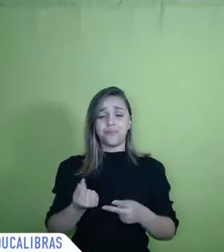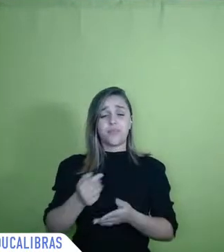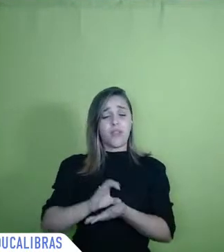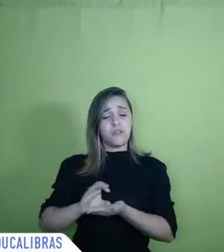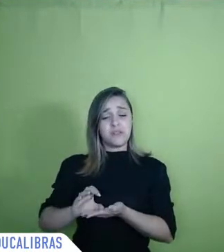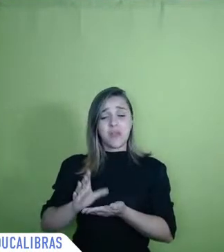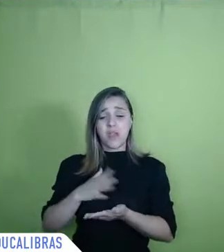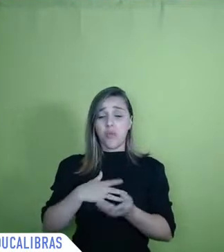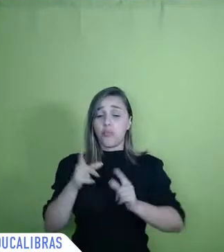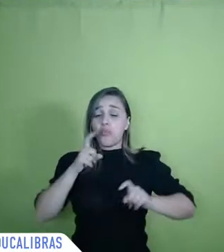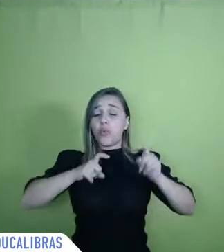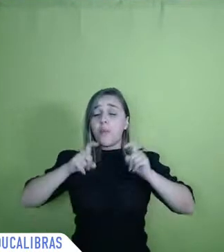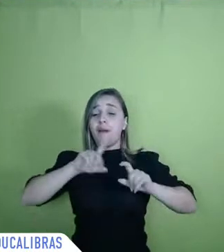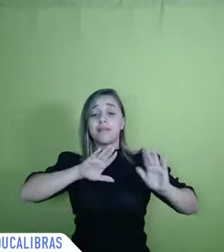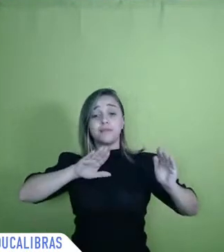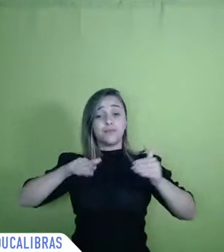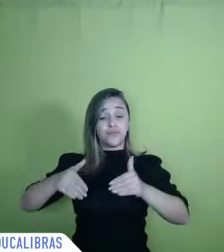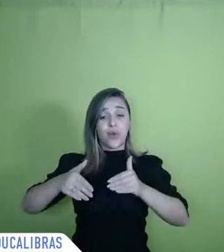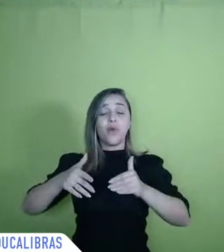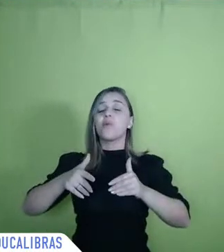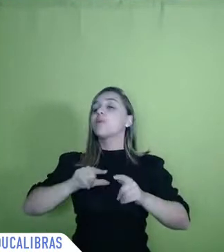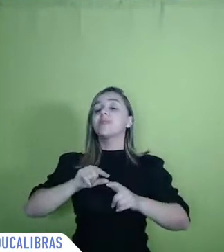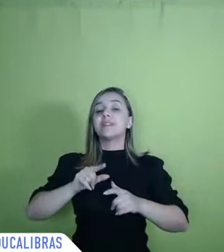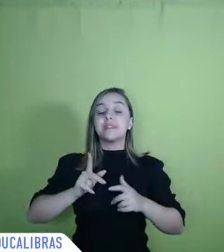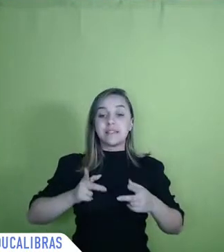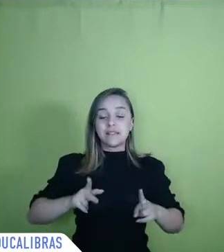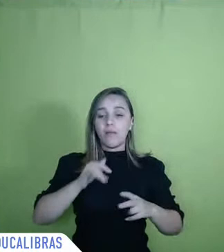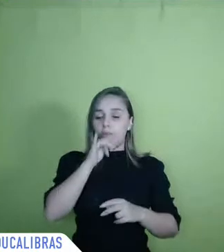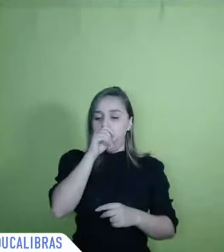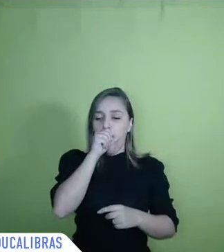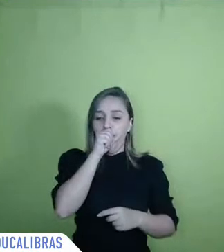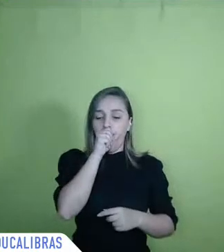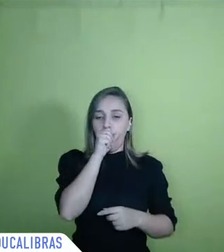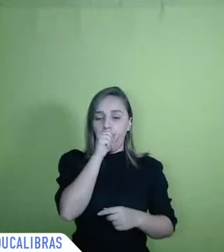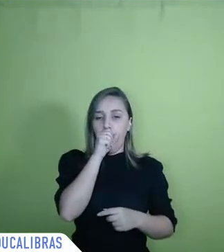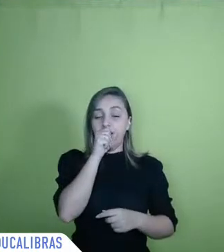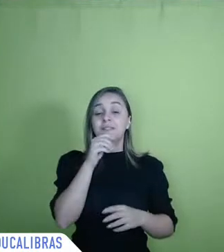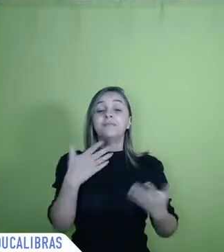or Mariana mentioned, all of the